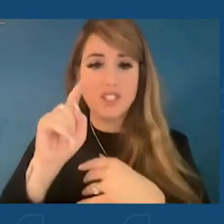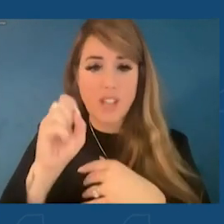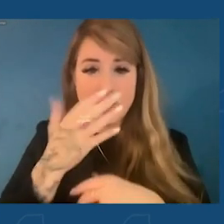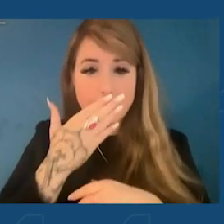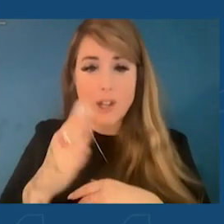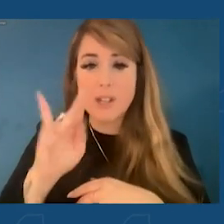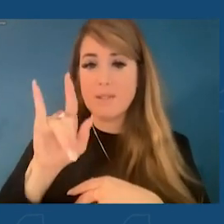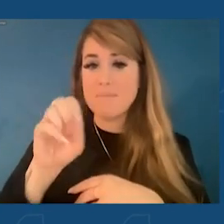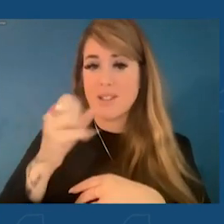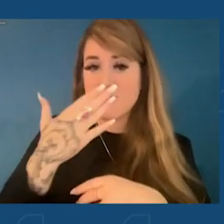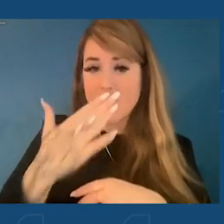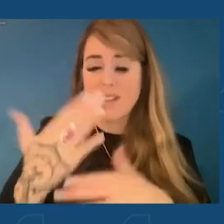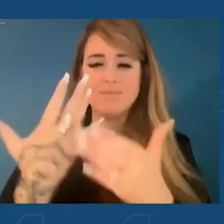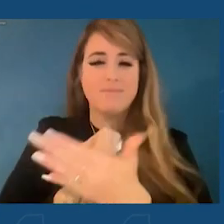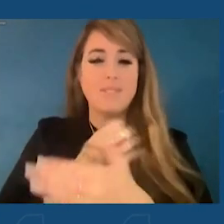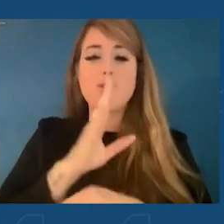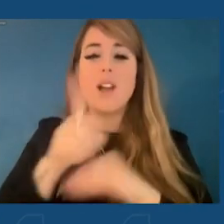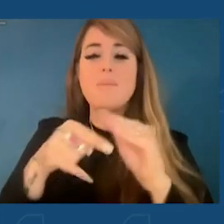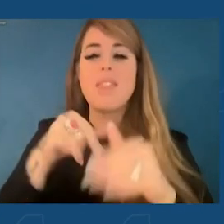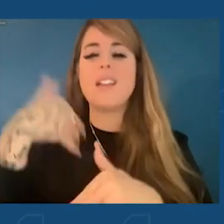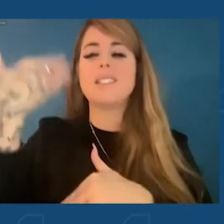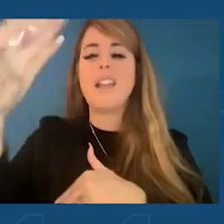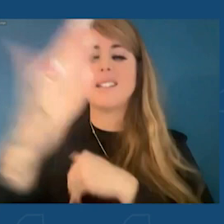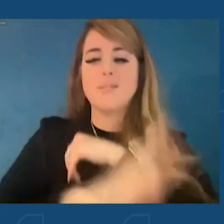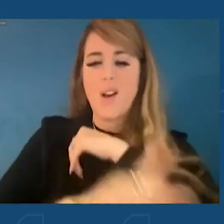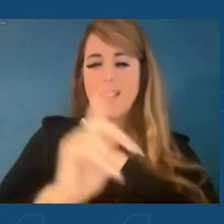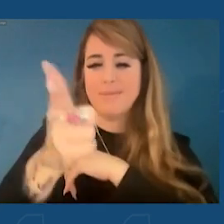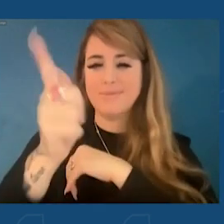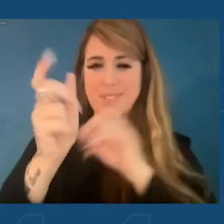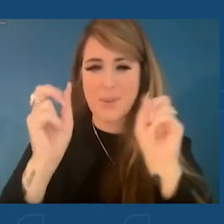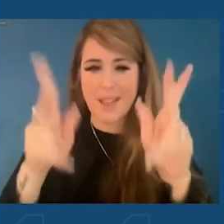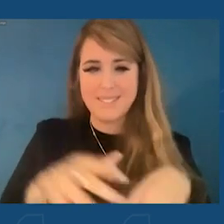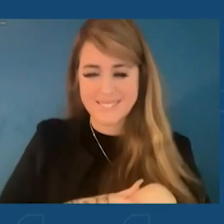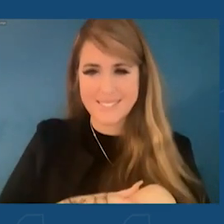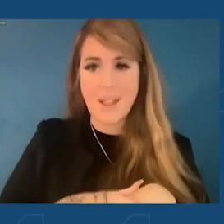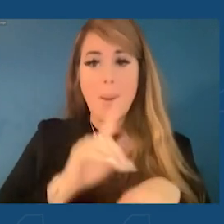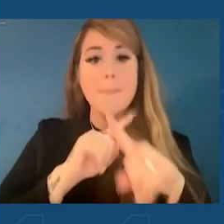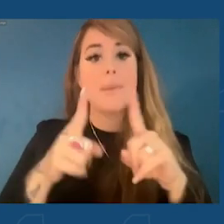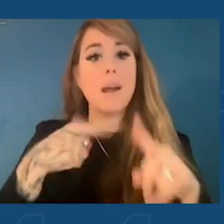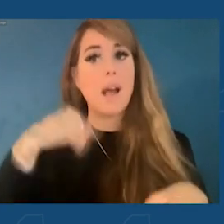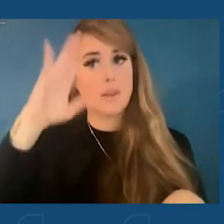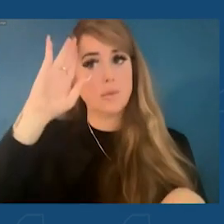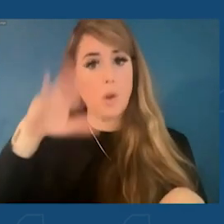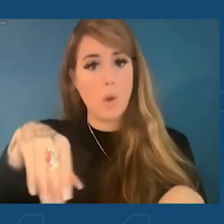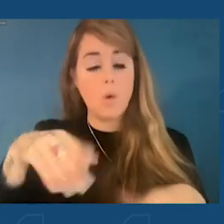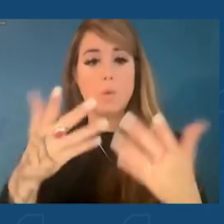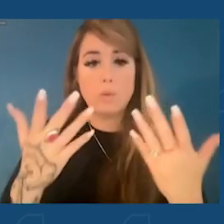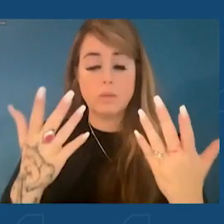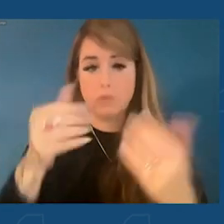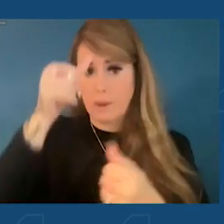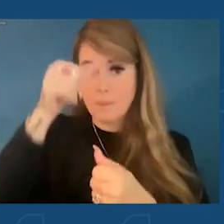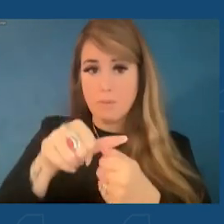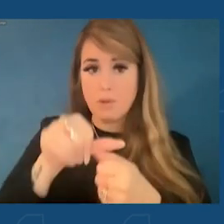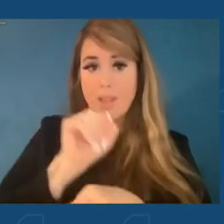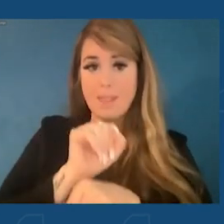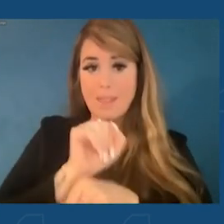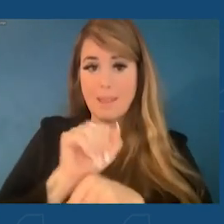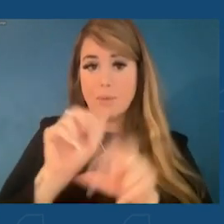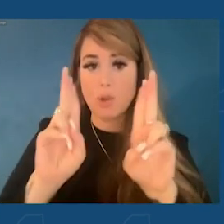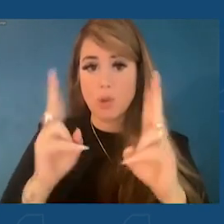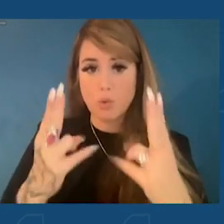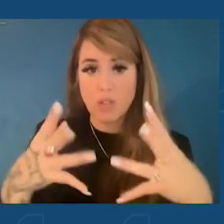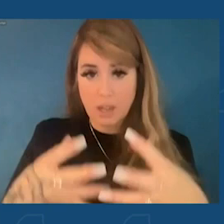Let's talk about that next fall, okay? But I know being a member of a labor union, and